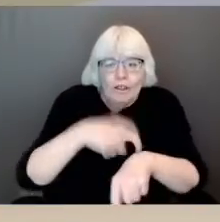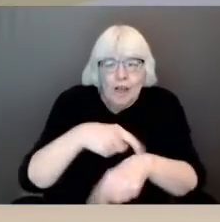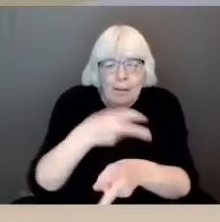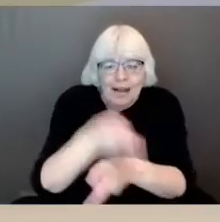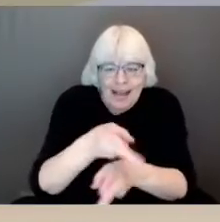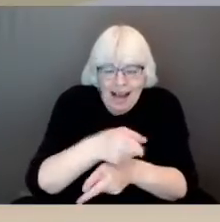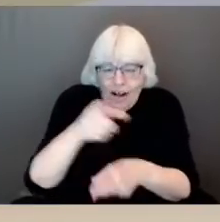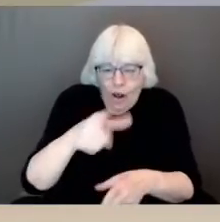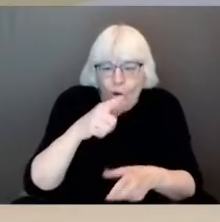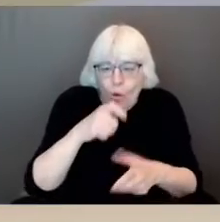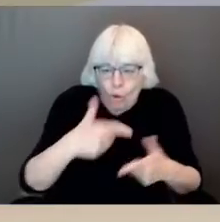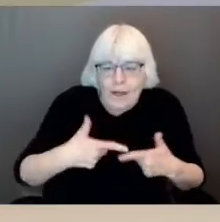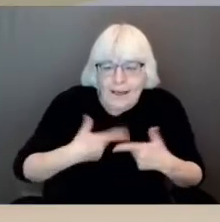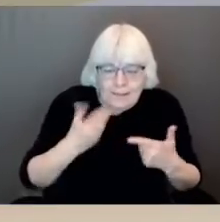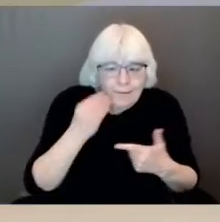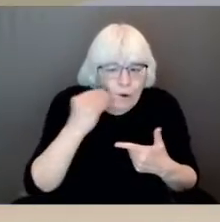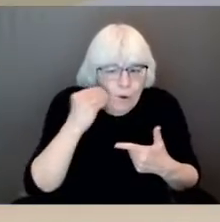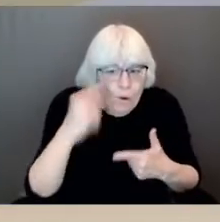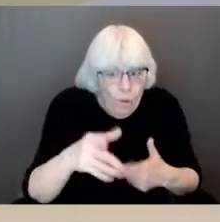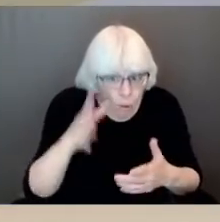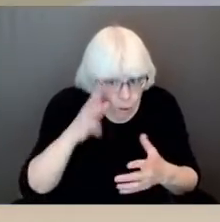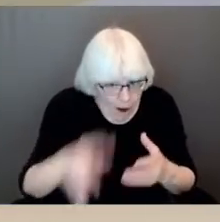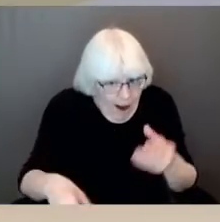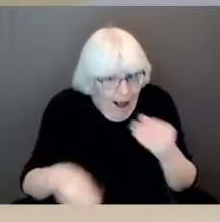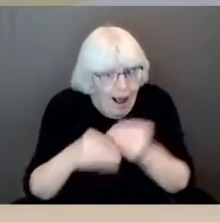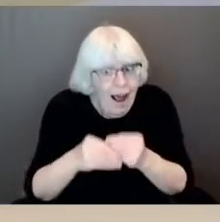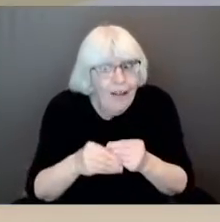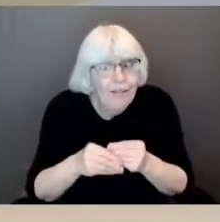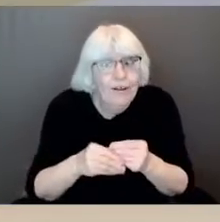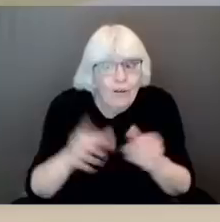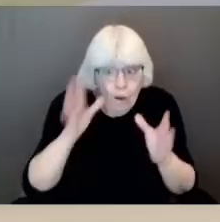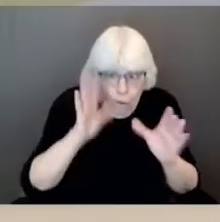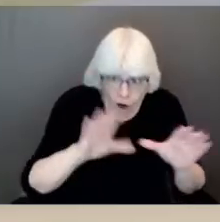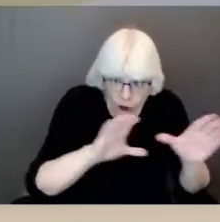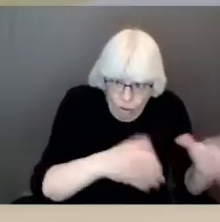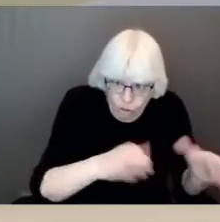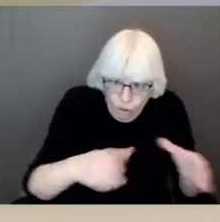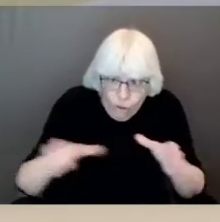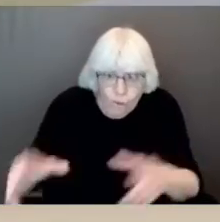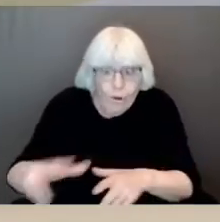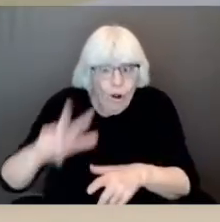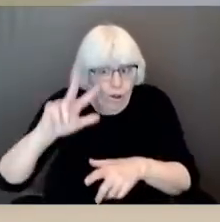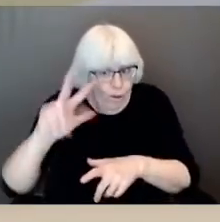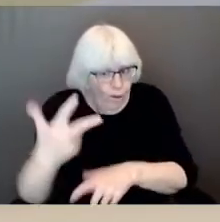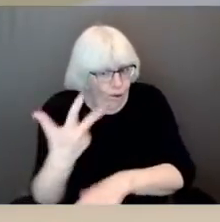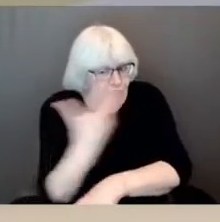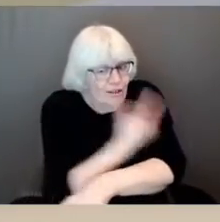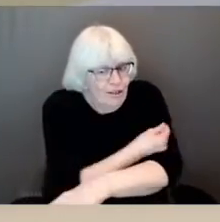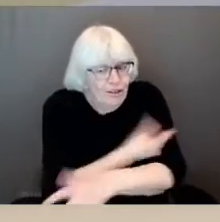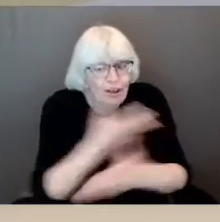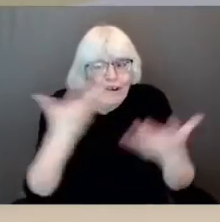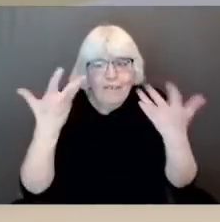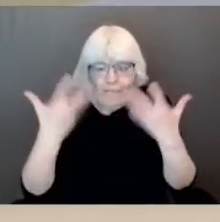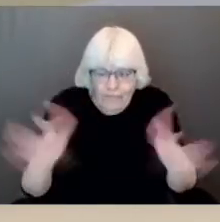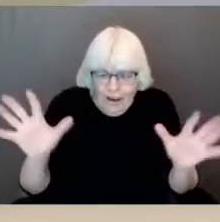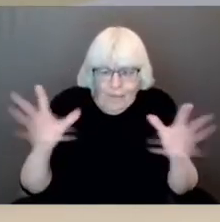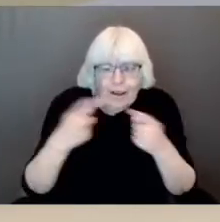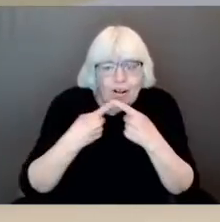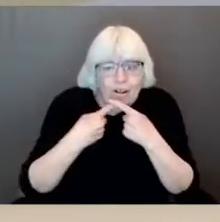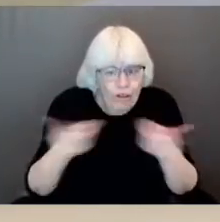to other groups? Well, I mean, we already have previously announced the 3rd dose boosters for those